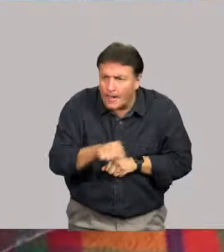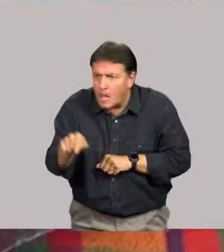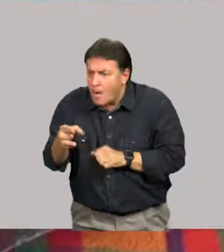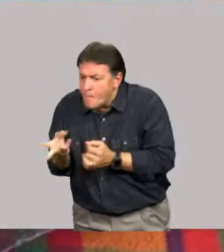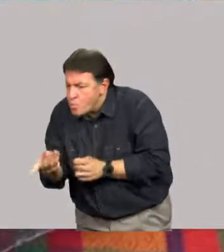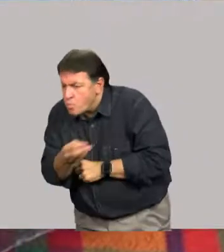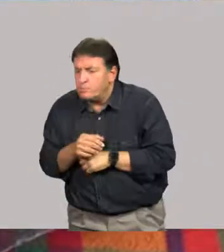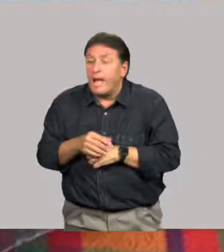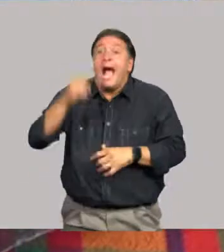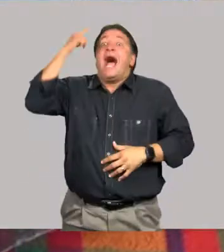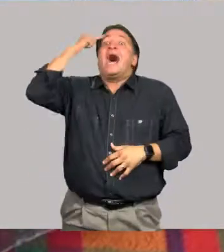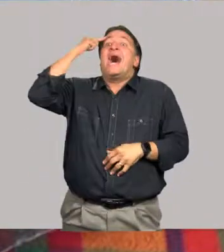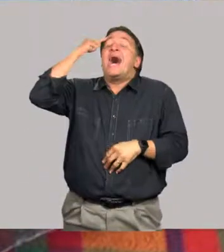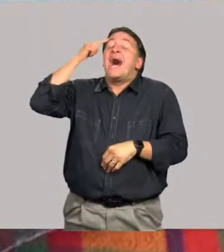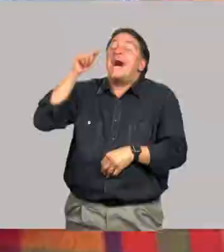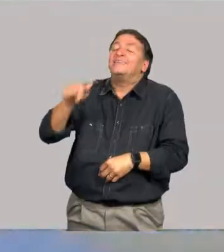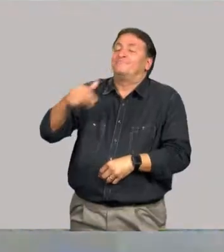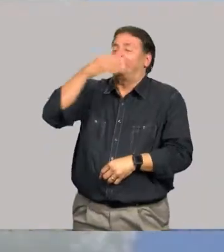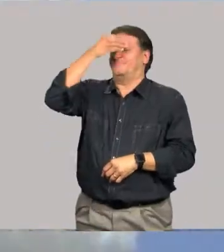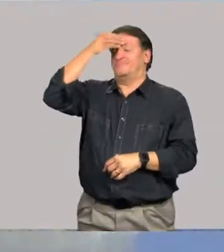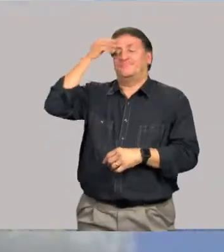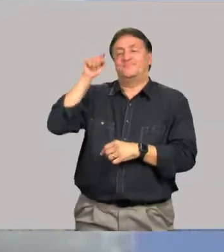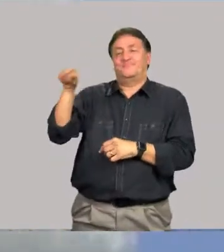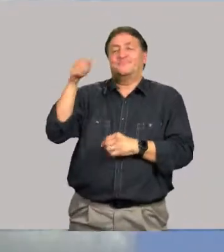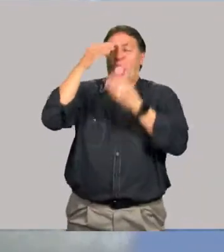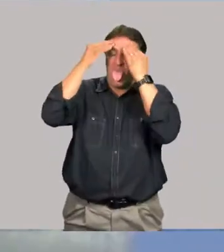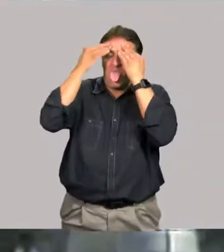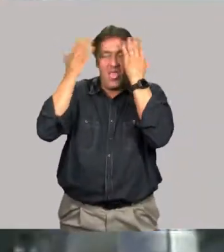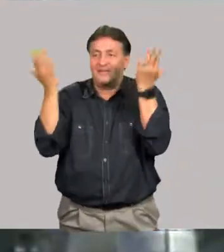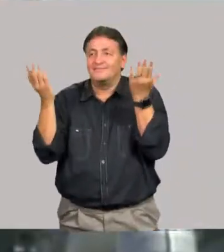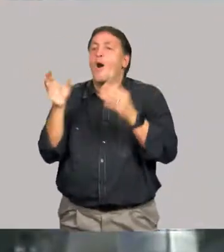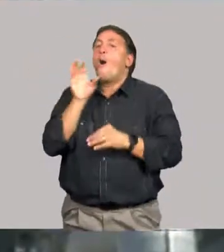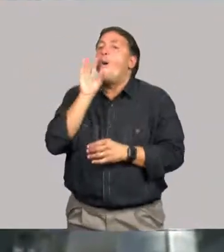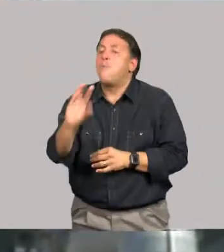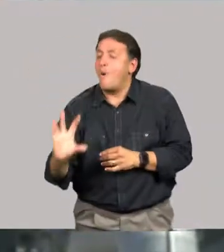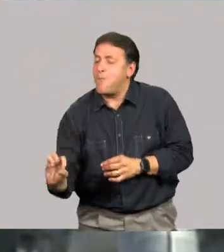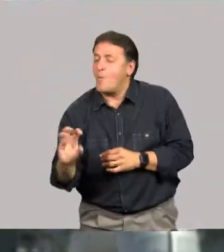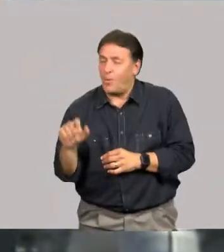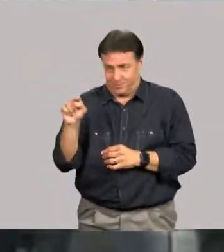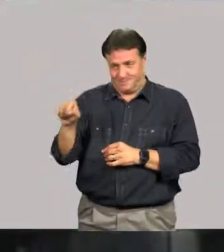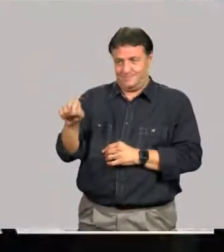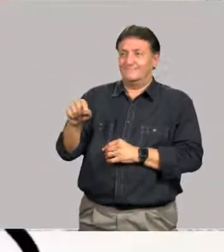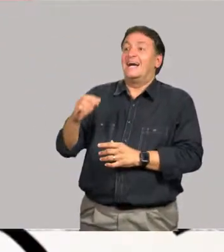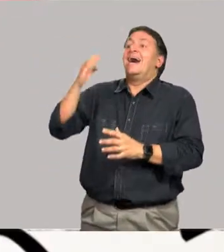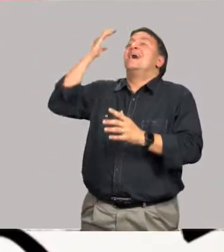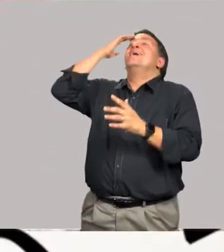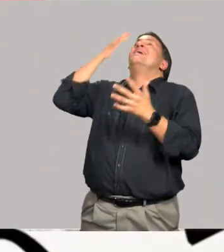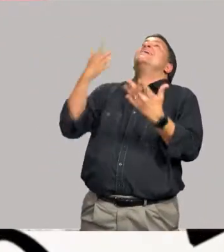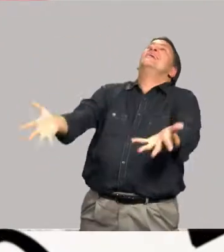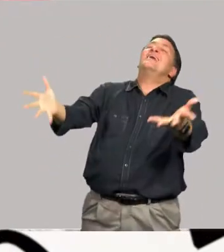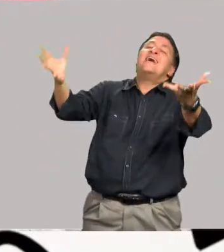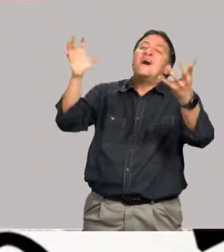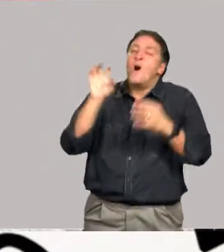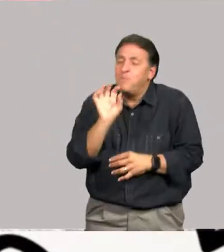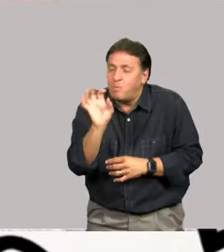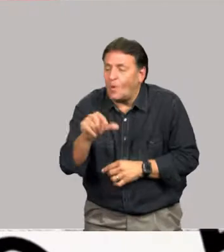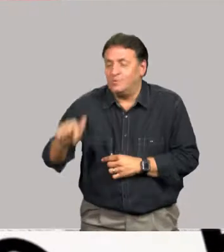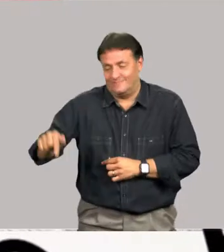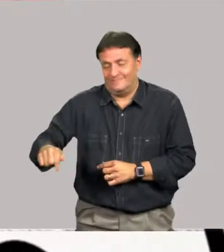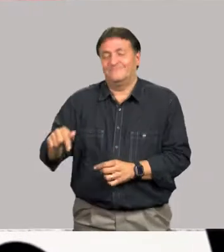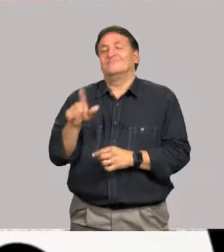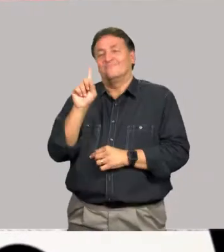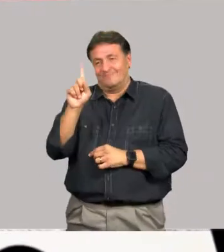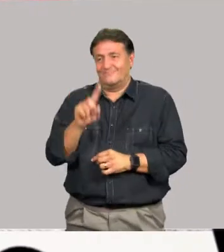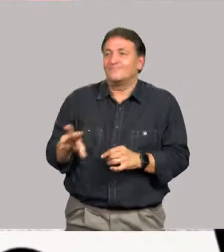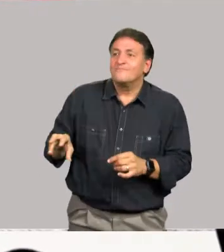sheeting or tarps to seal doors and windows in the event of an airborne contaminant, It's a good idea to update your